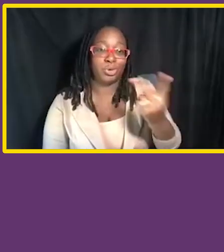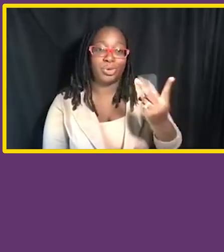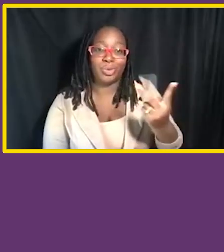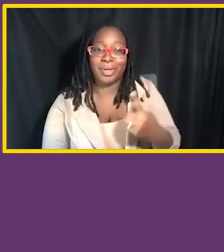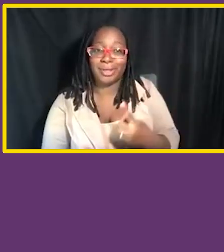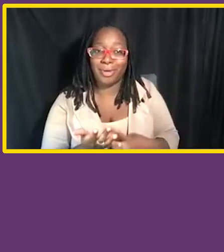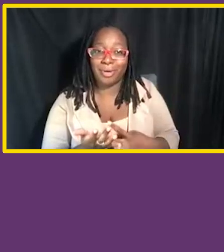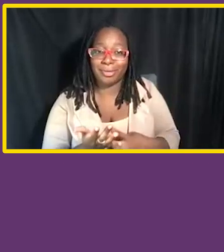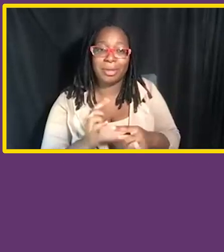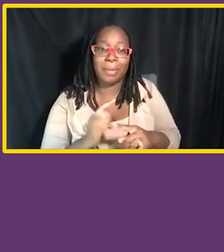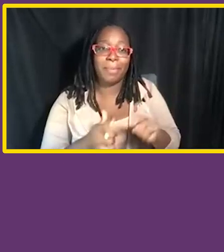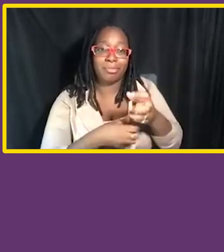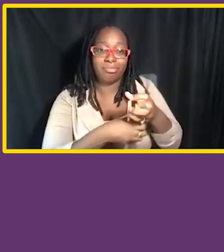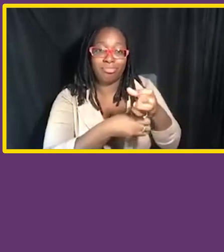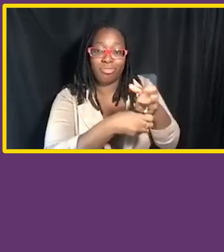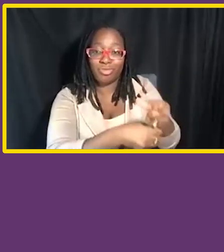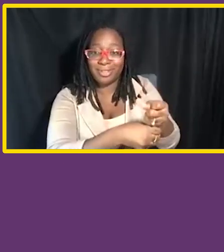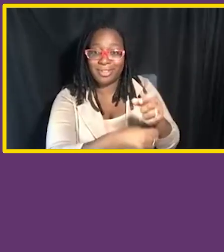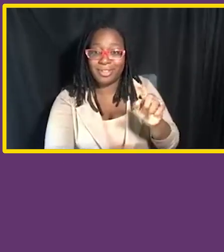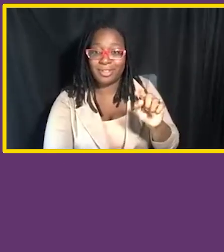is trust, right?